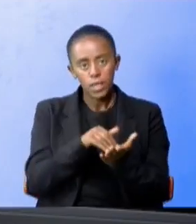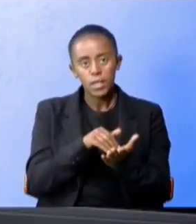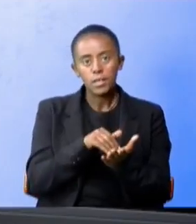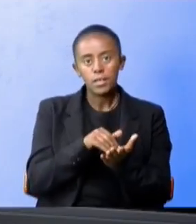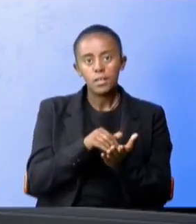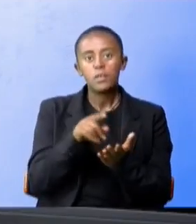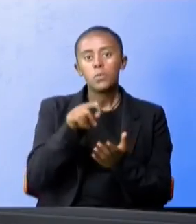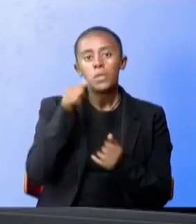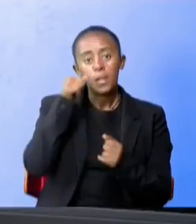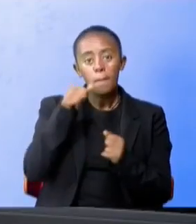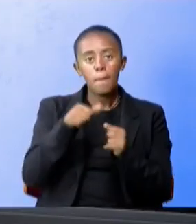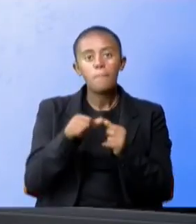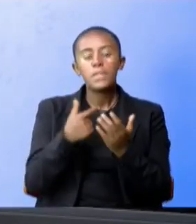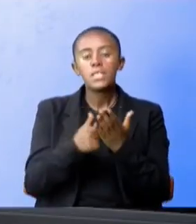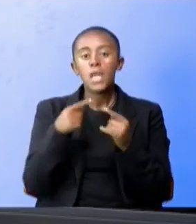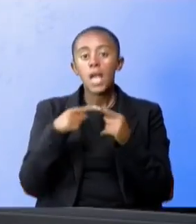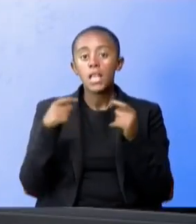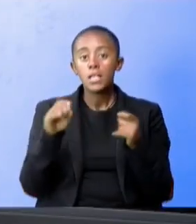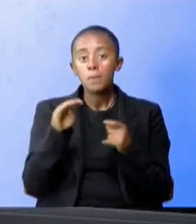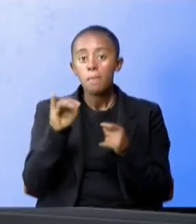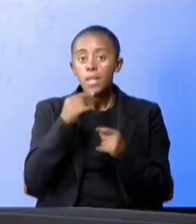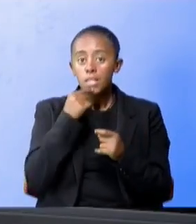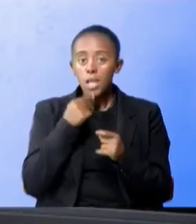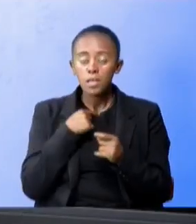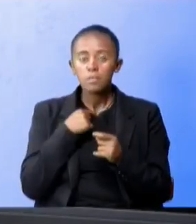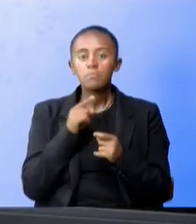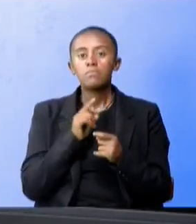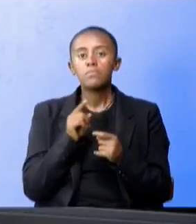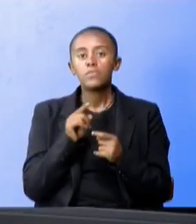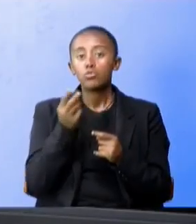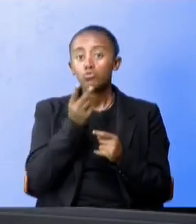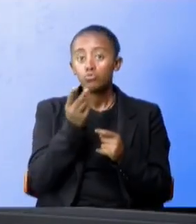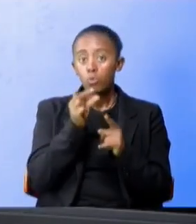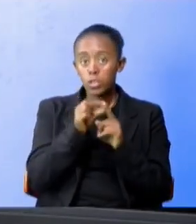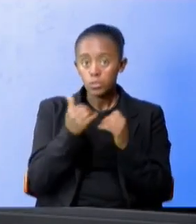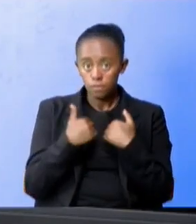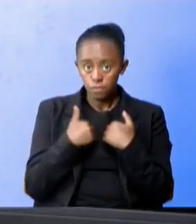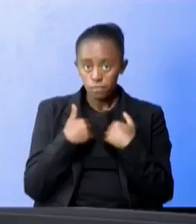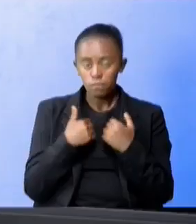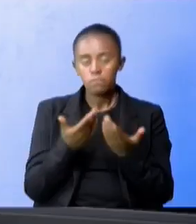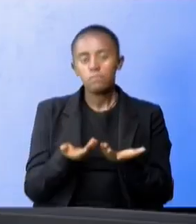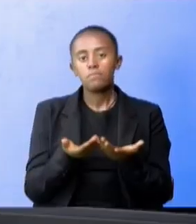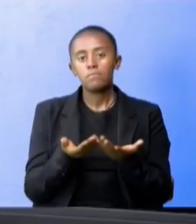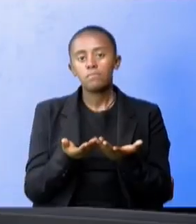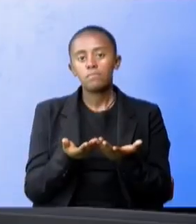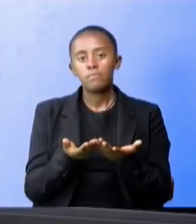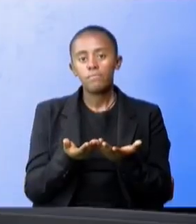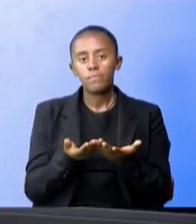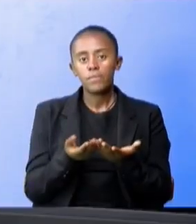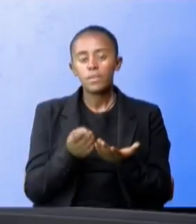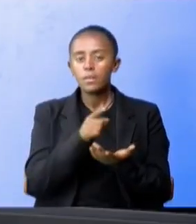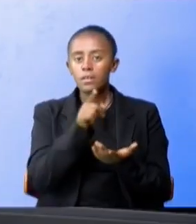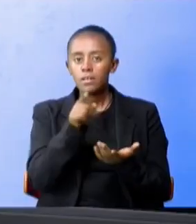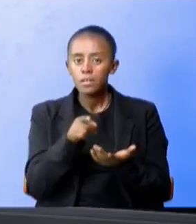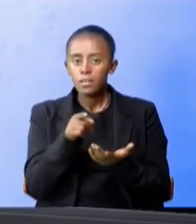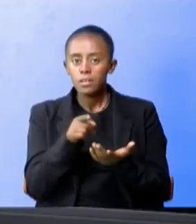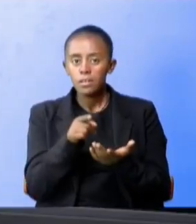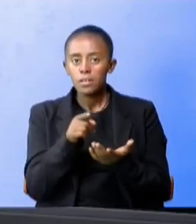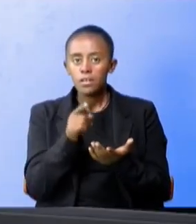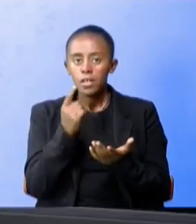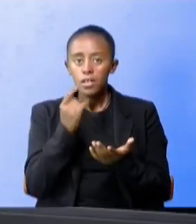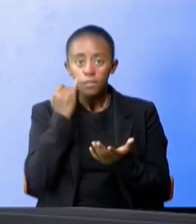you could remember this antonym by saying, if you have two words like these, if they are what? If